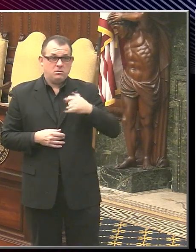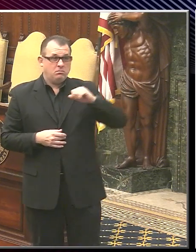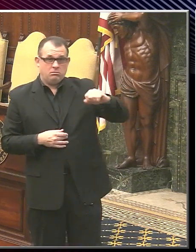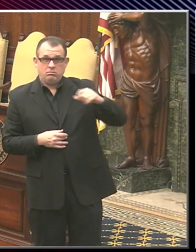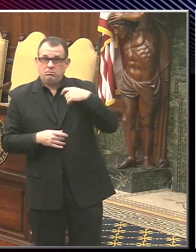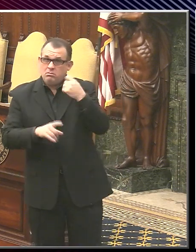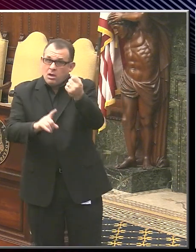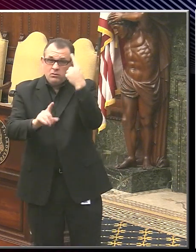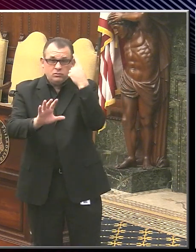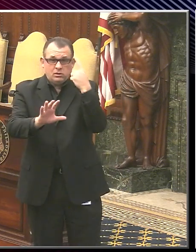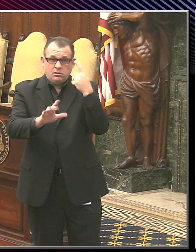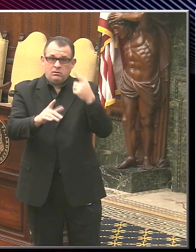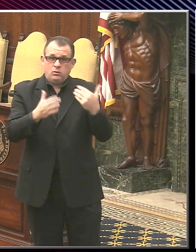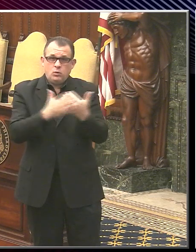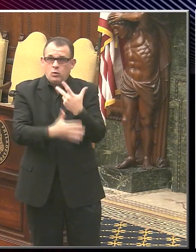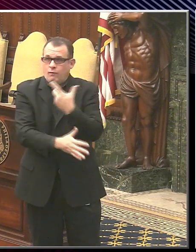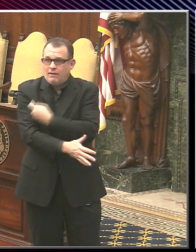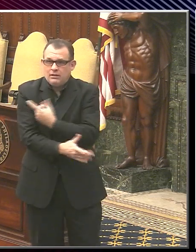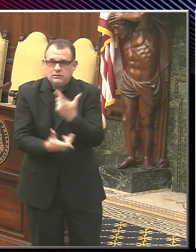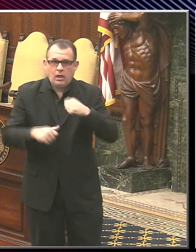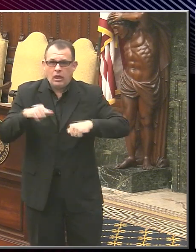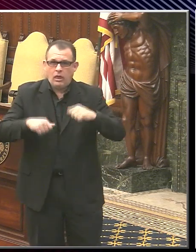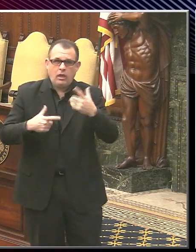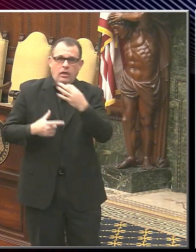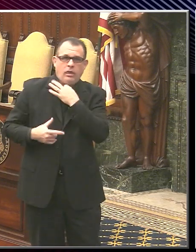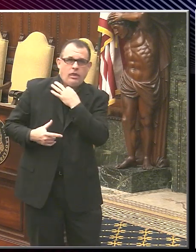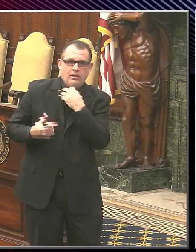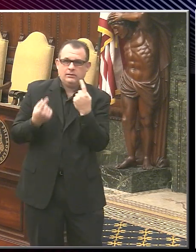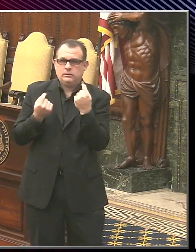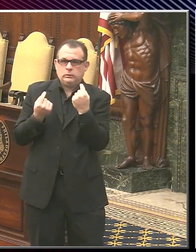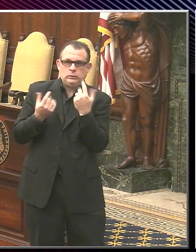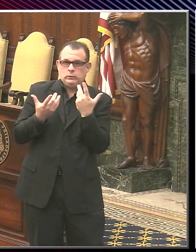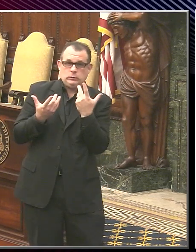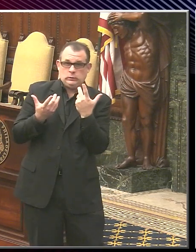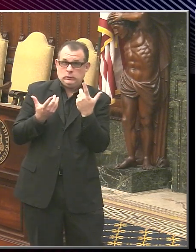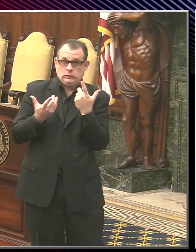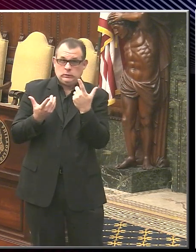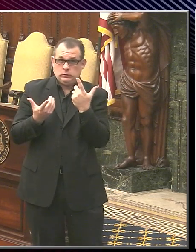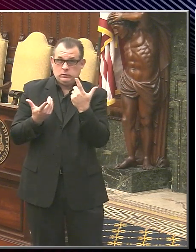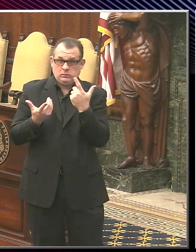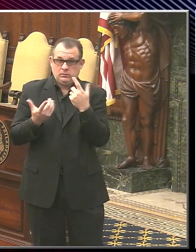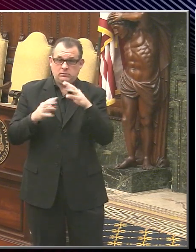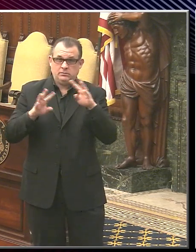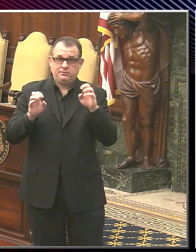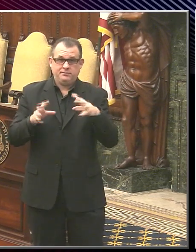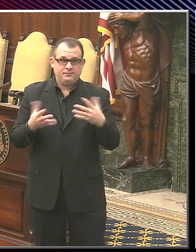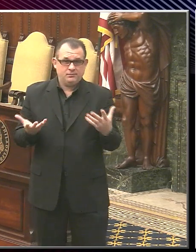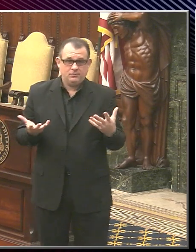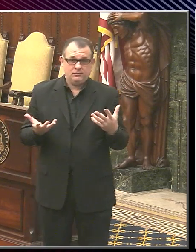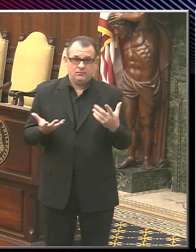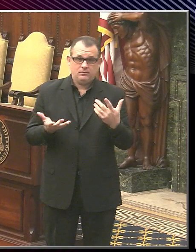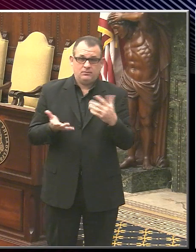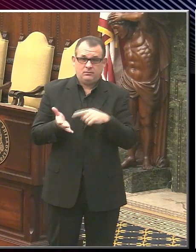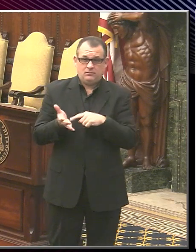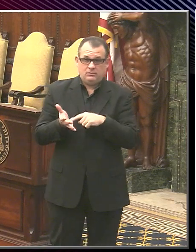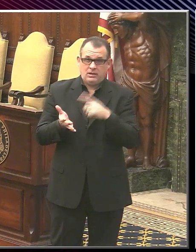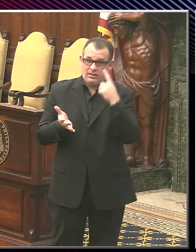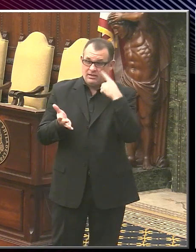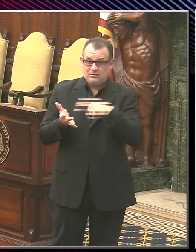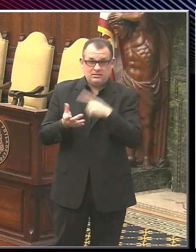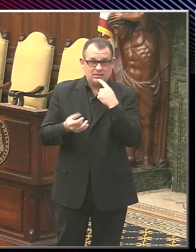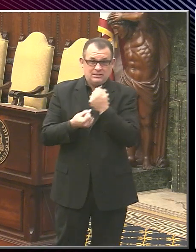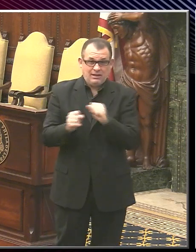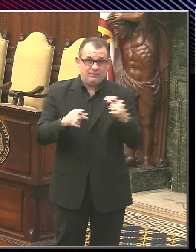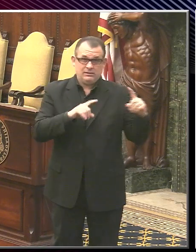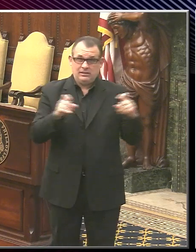new vaccine, and you wonder whether people really know enough about it. On the other hand, we have something we think is safe. We've tested it pretty